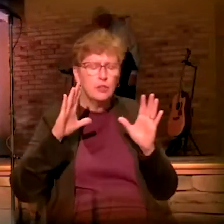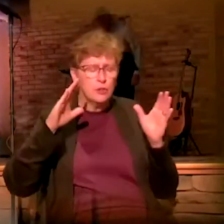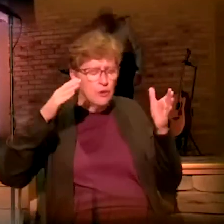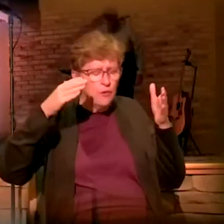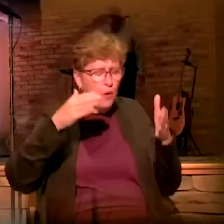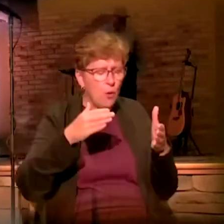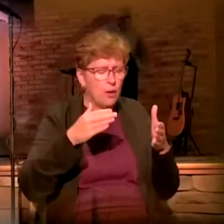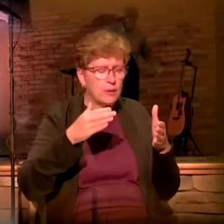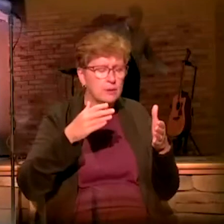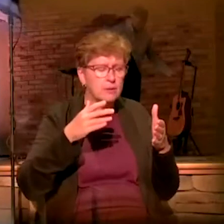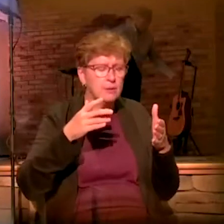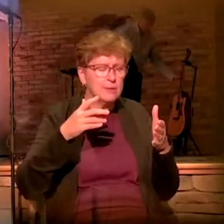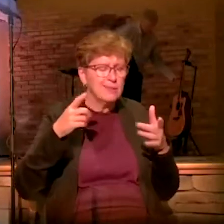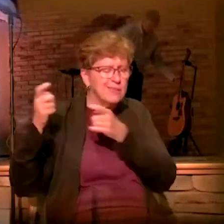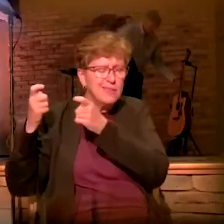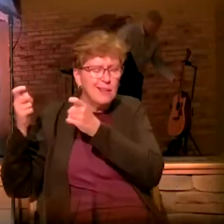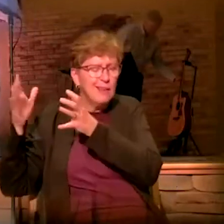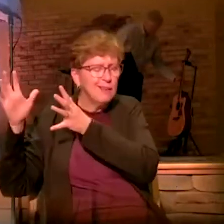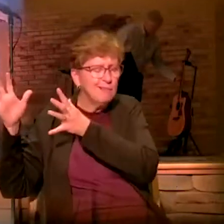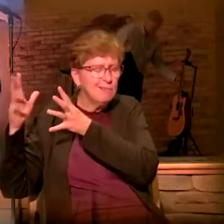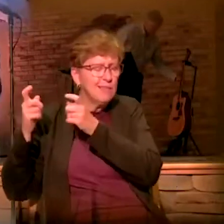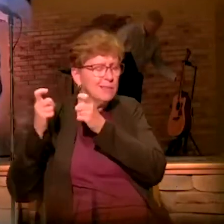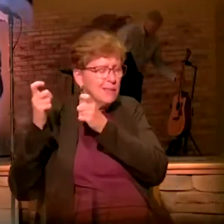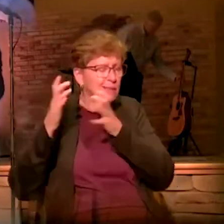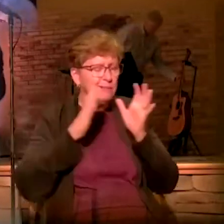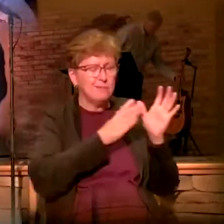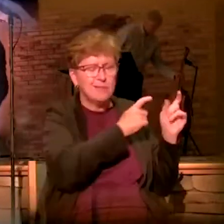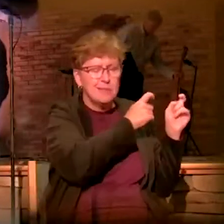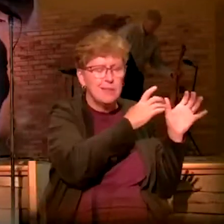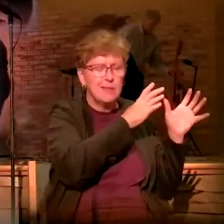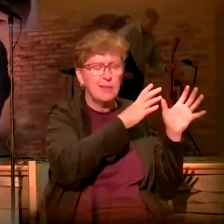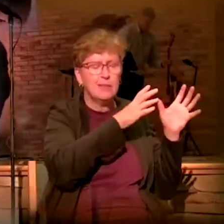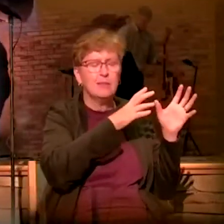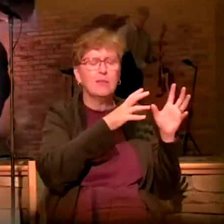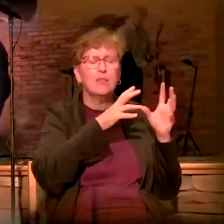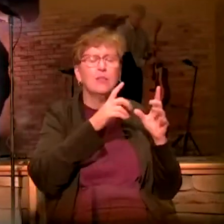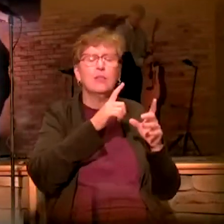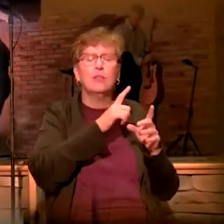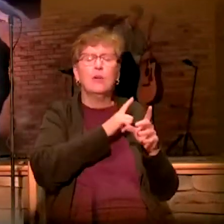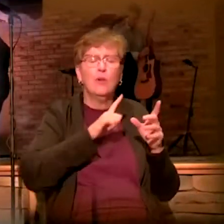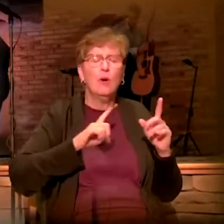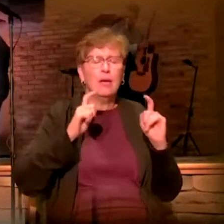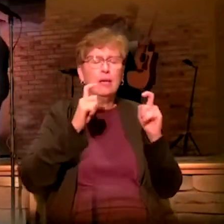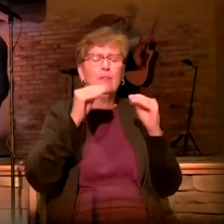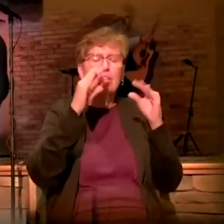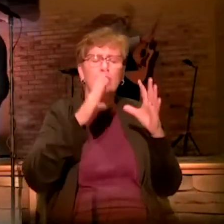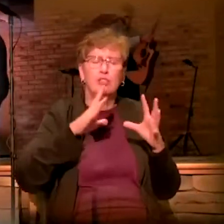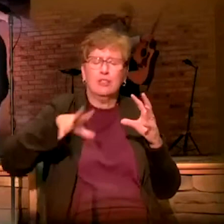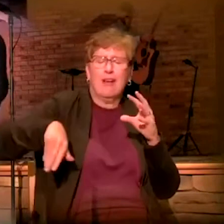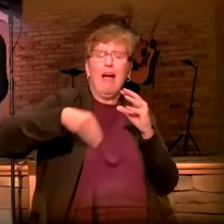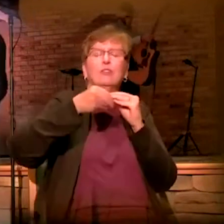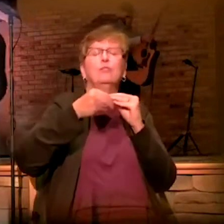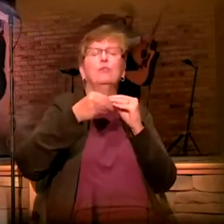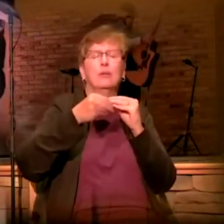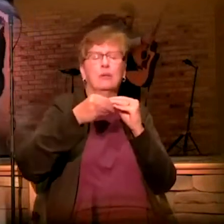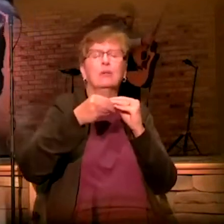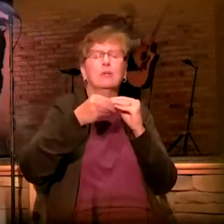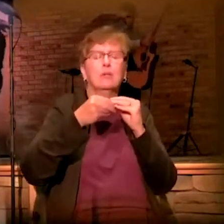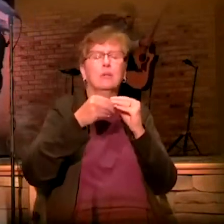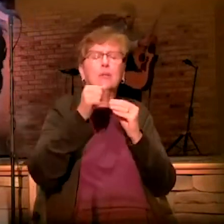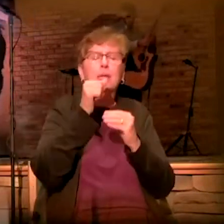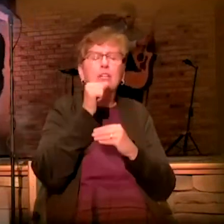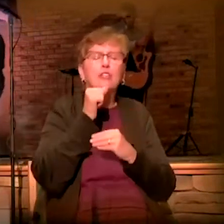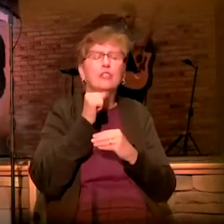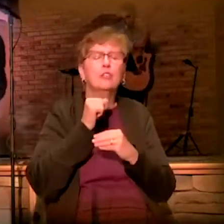that they have to contend with. And we just ask, Lord, that you would give them an extra measure of patience, but also